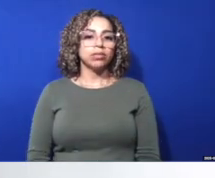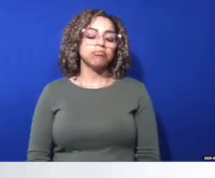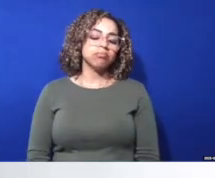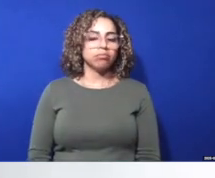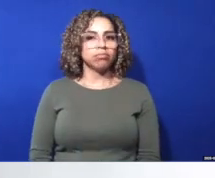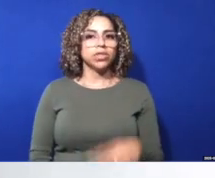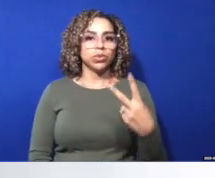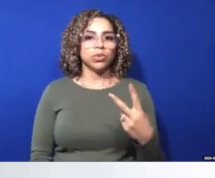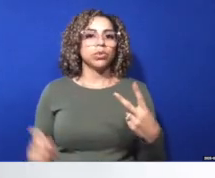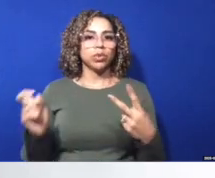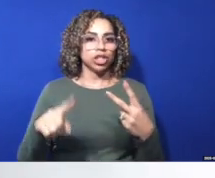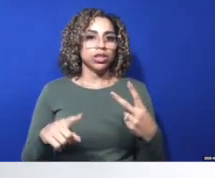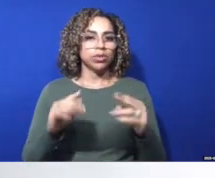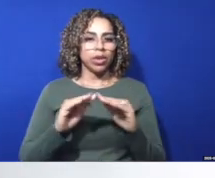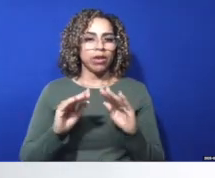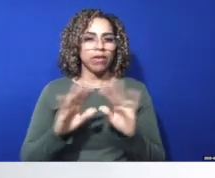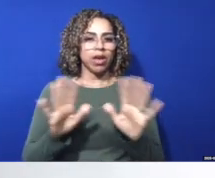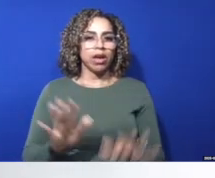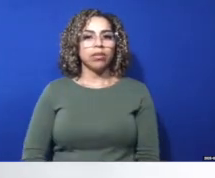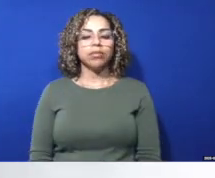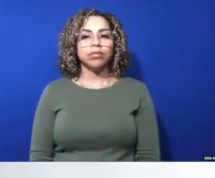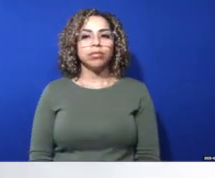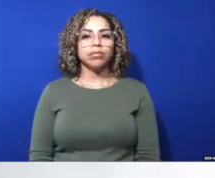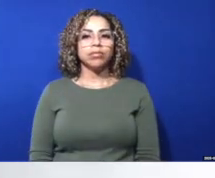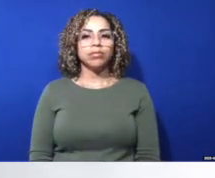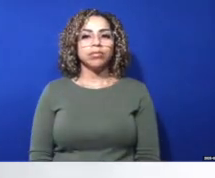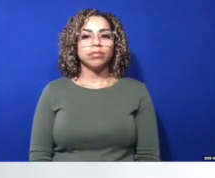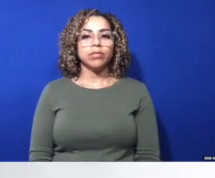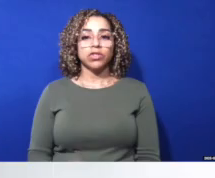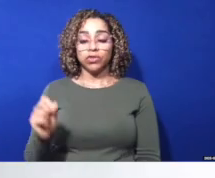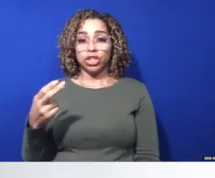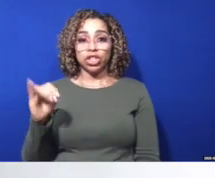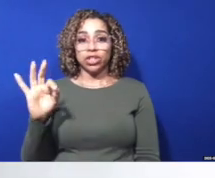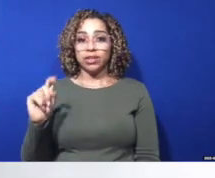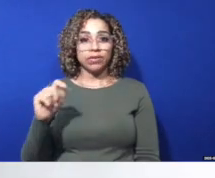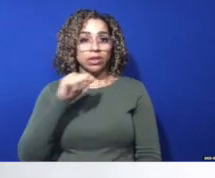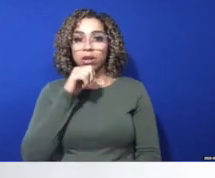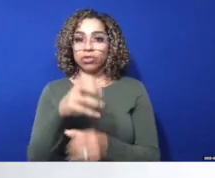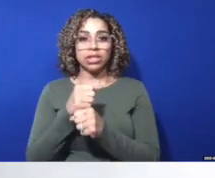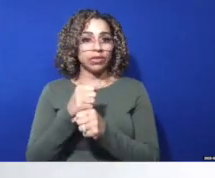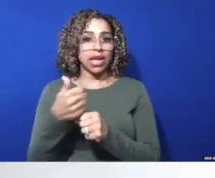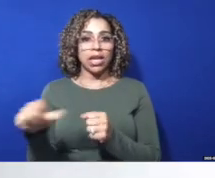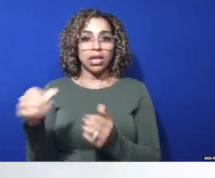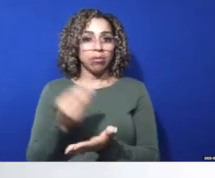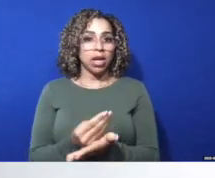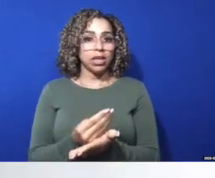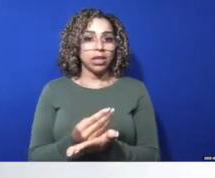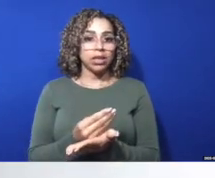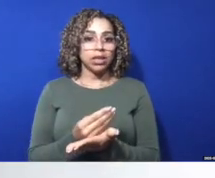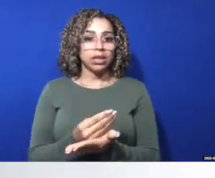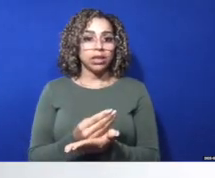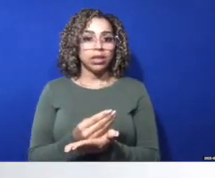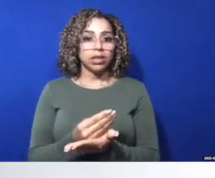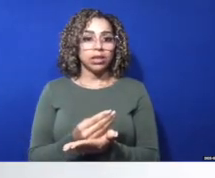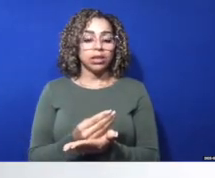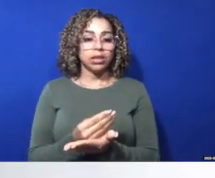clarify. So for SHIFT, just to clarify, it is not receiving any money in the budget, but the